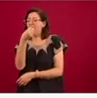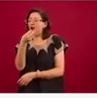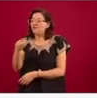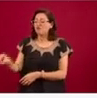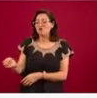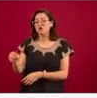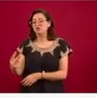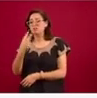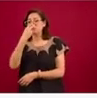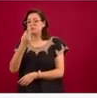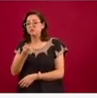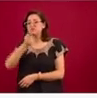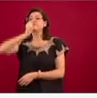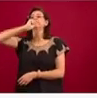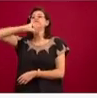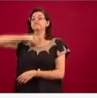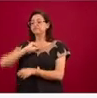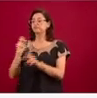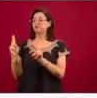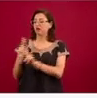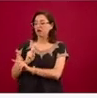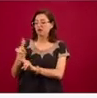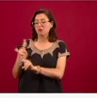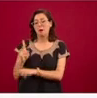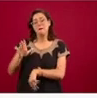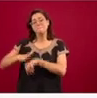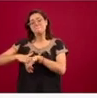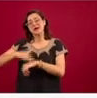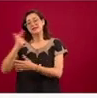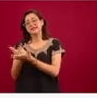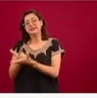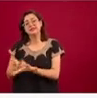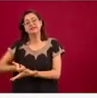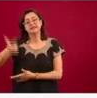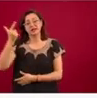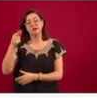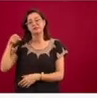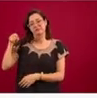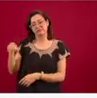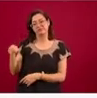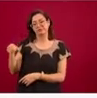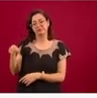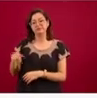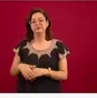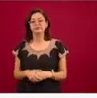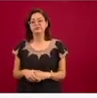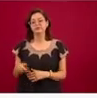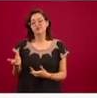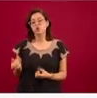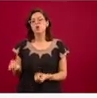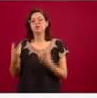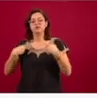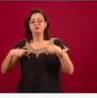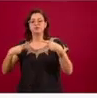4.4% have had to be intubated, which means they are a critical state.